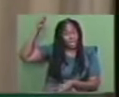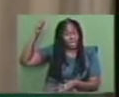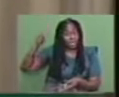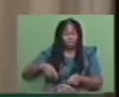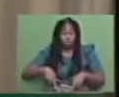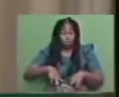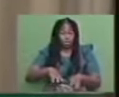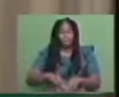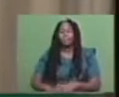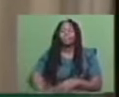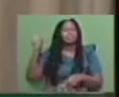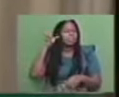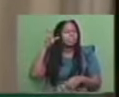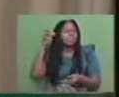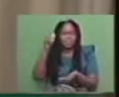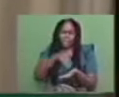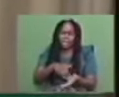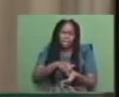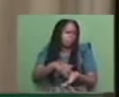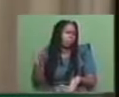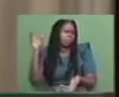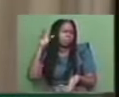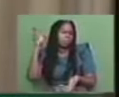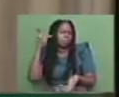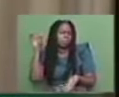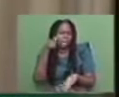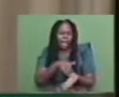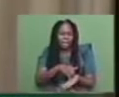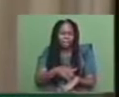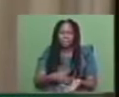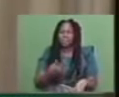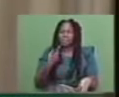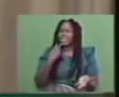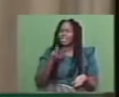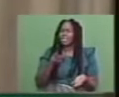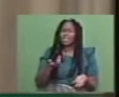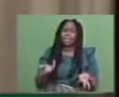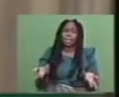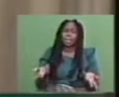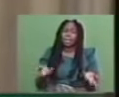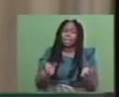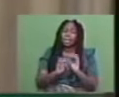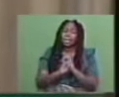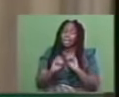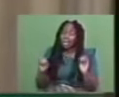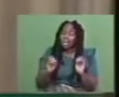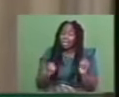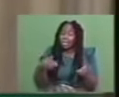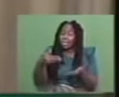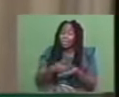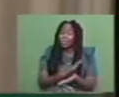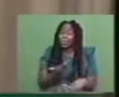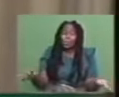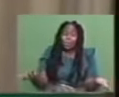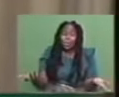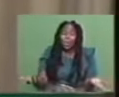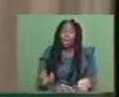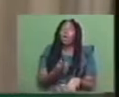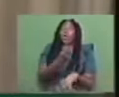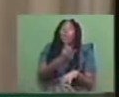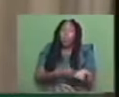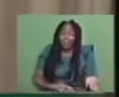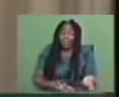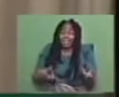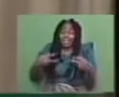to establish special economic zones. All these things are not new. So what in heaven's name in this budget